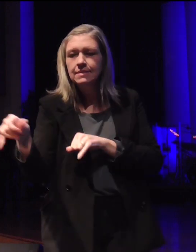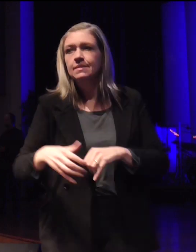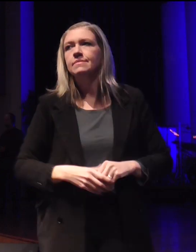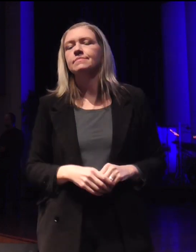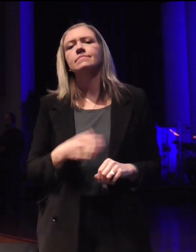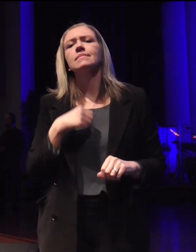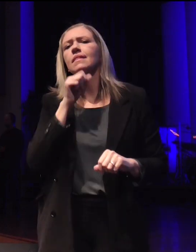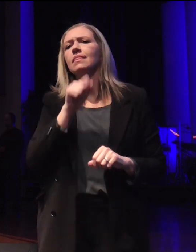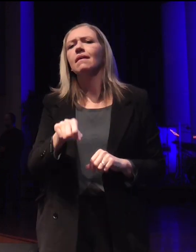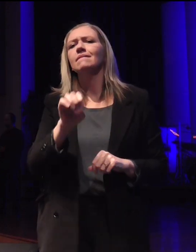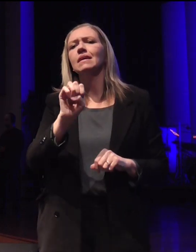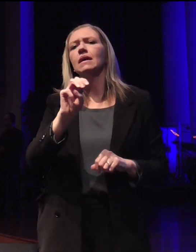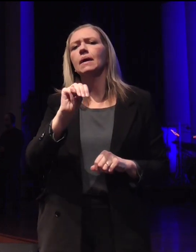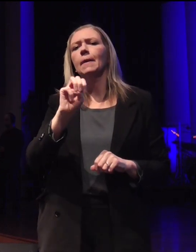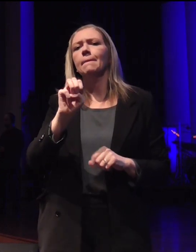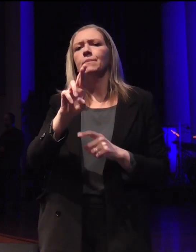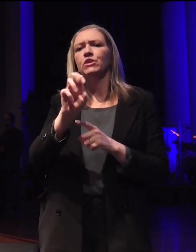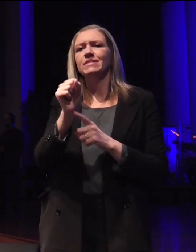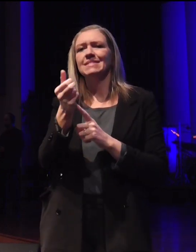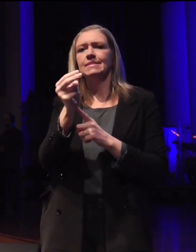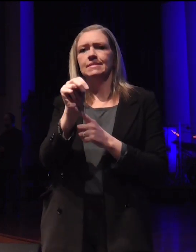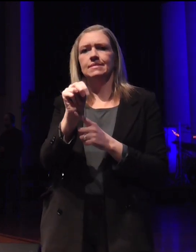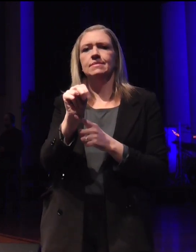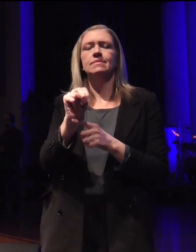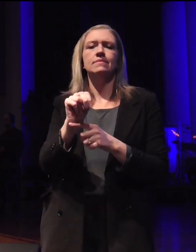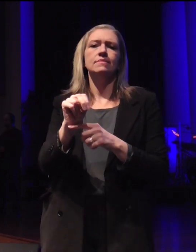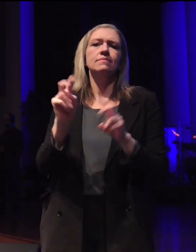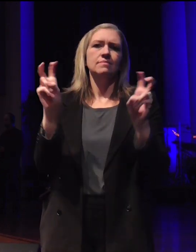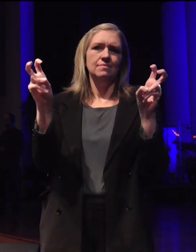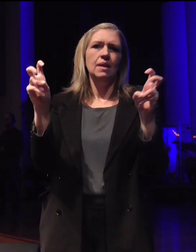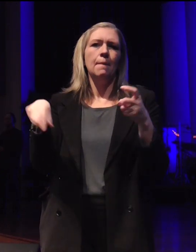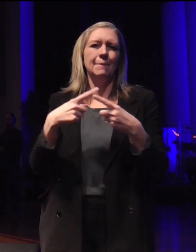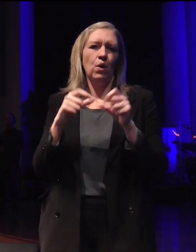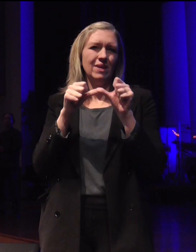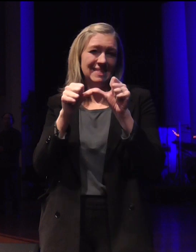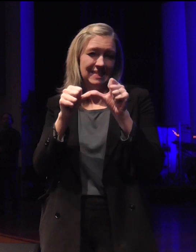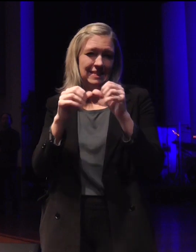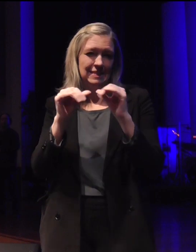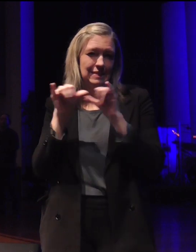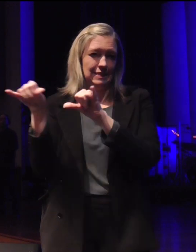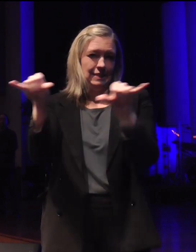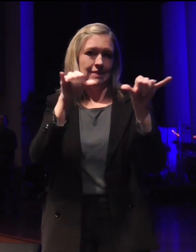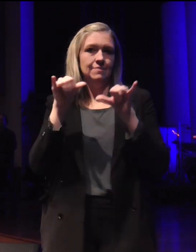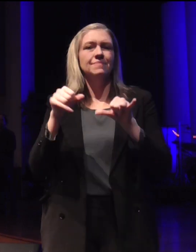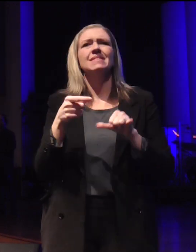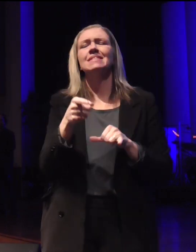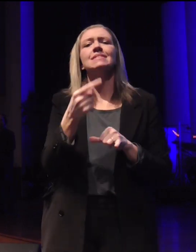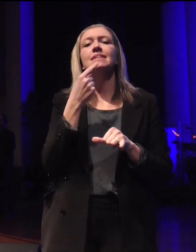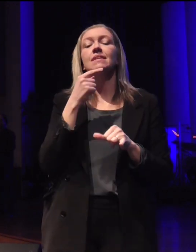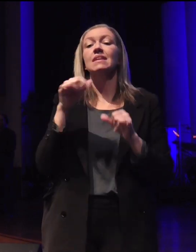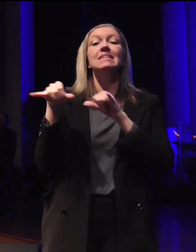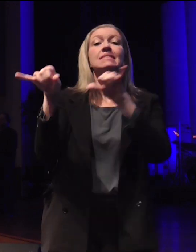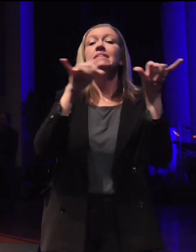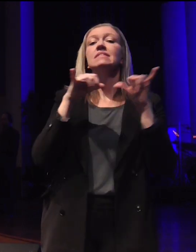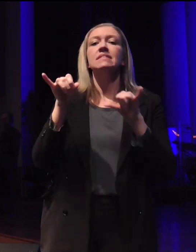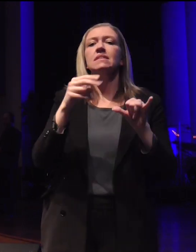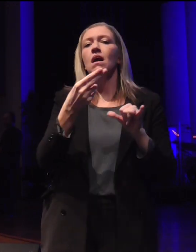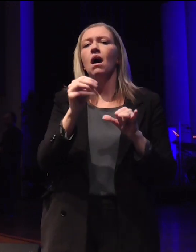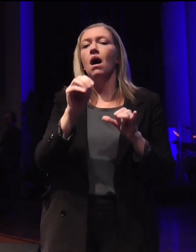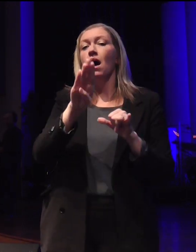wonderful Emerson, who talks about consistency so clearly. And he says, consistency is the hobgoblin of